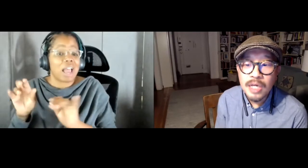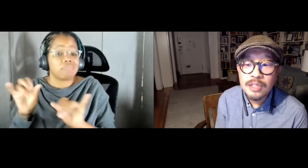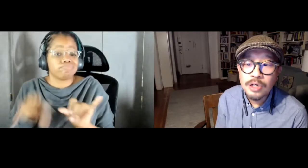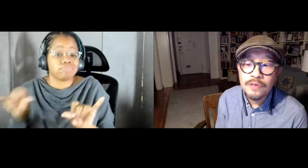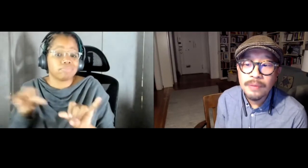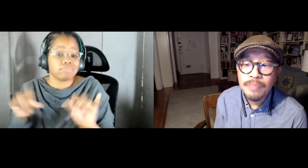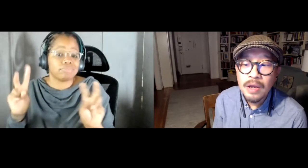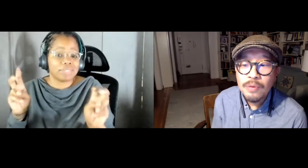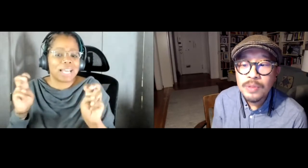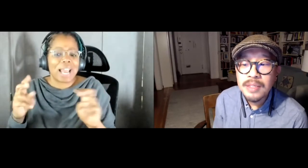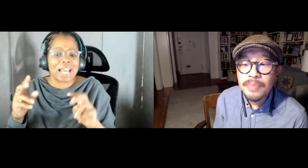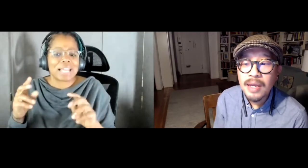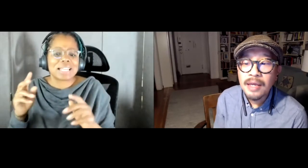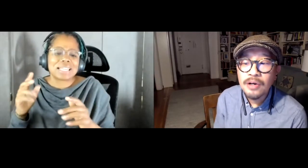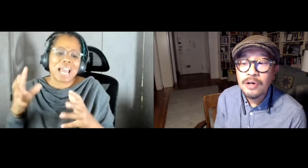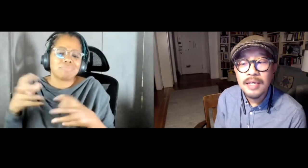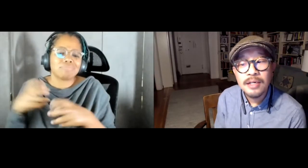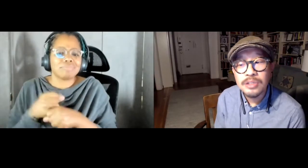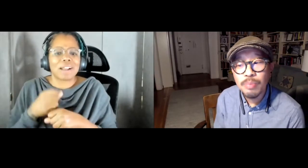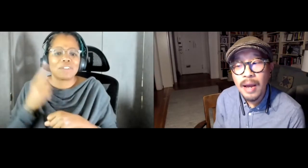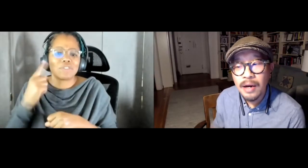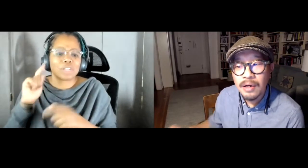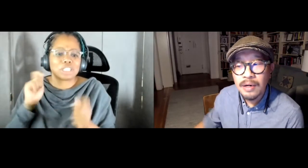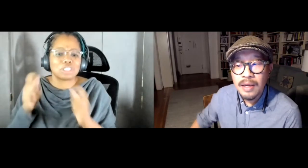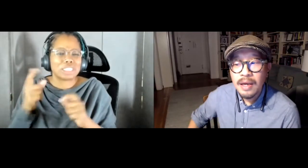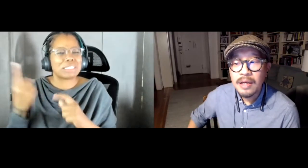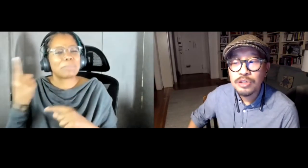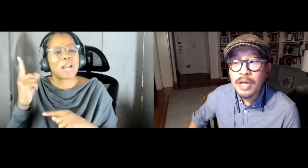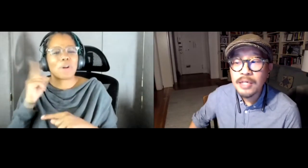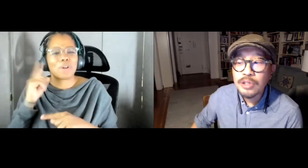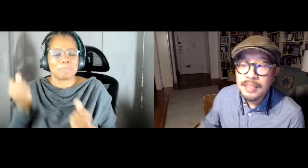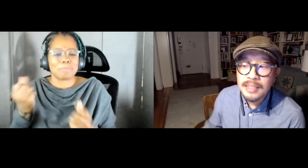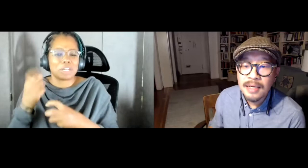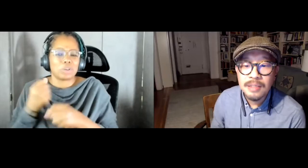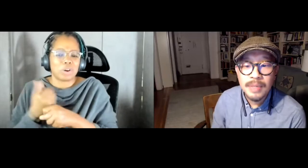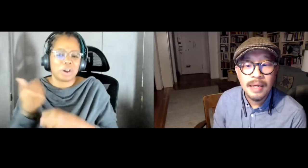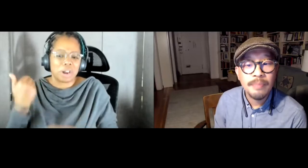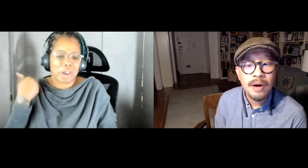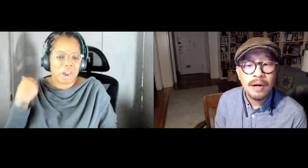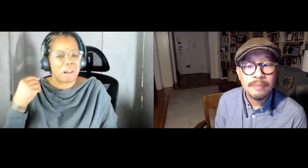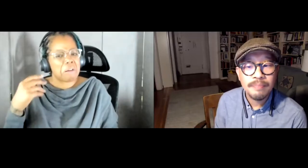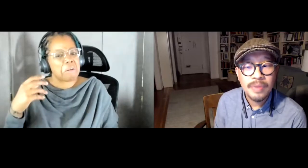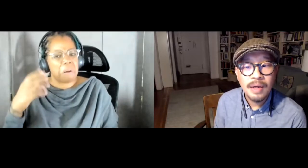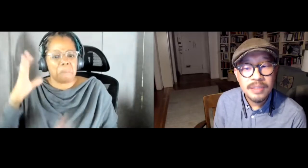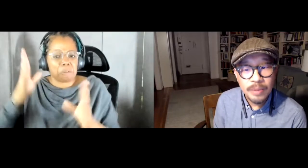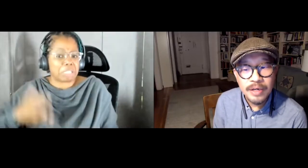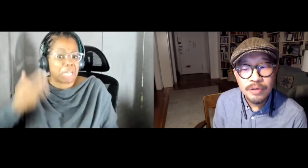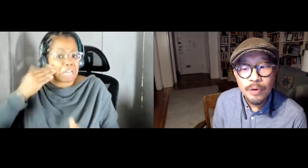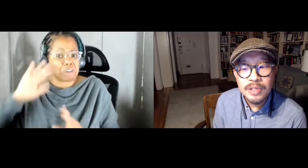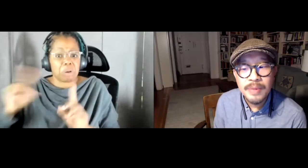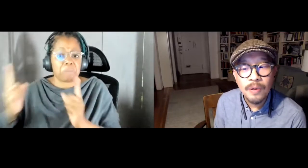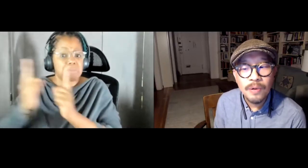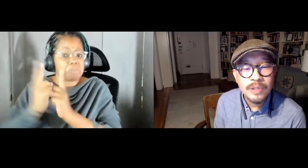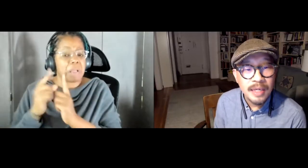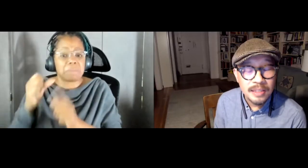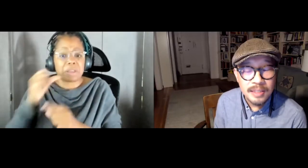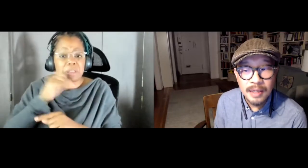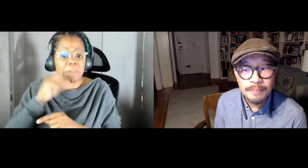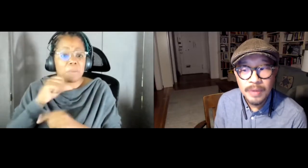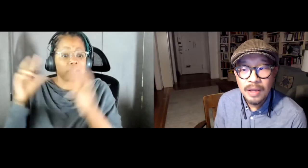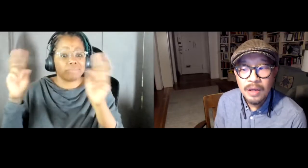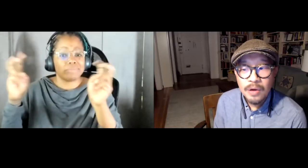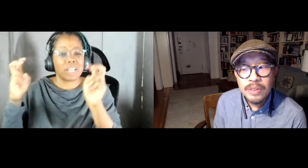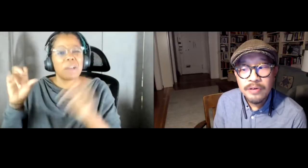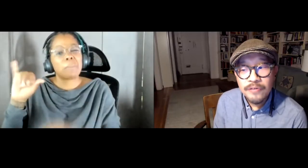articulated the changeover, was something I had heard years prior. A stranger had said it to me at a bar. Someone had quoted to me an old Yiddish